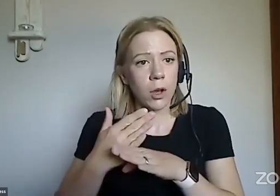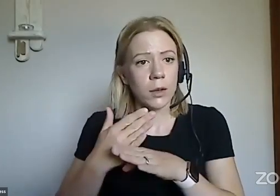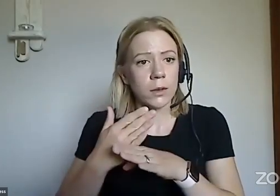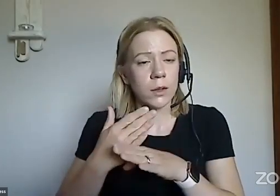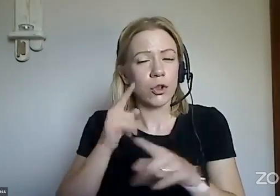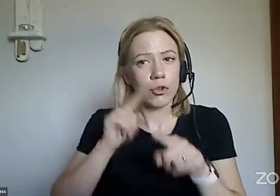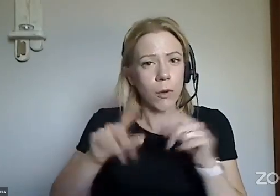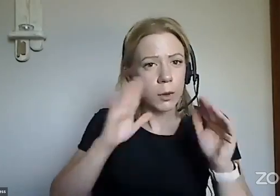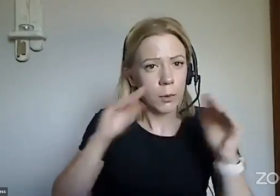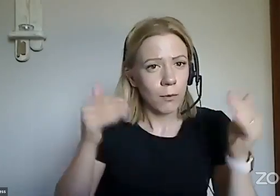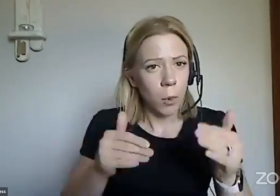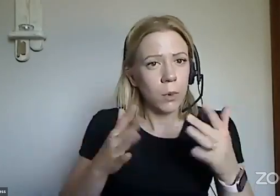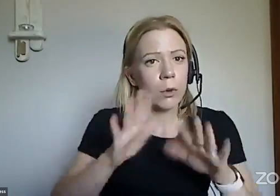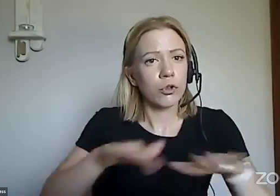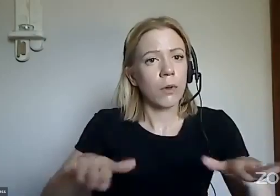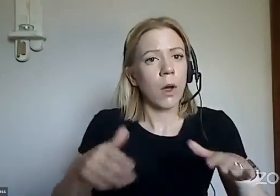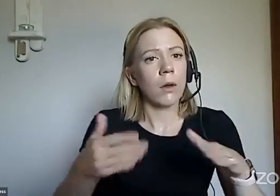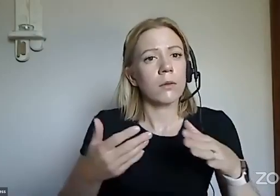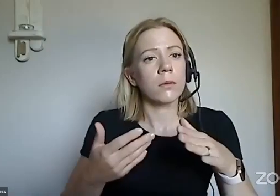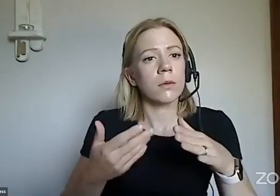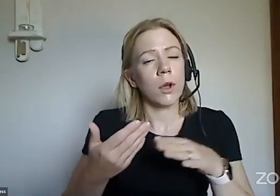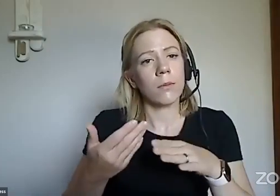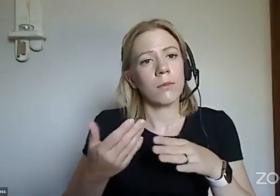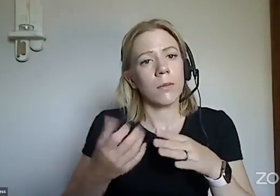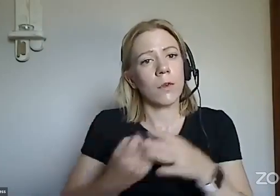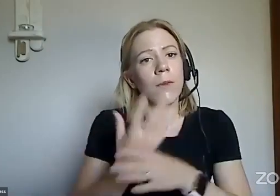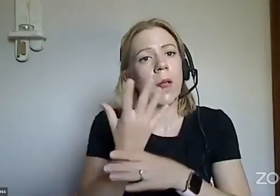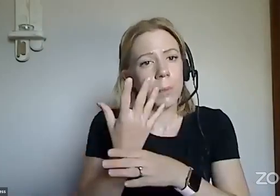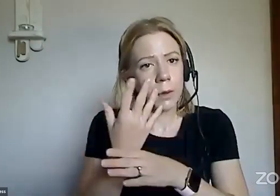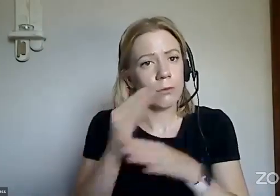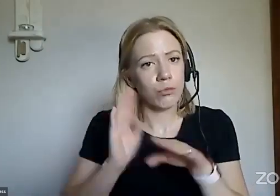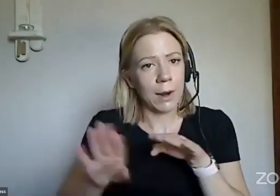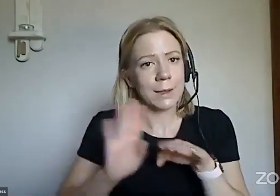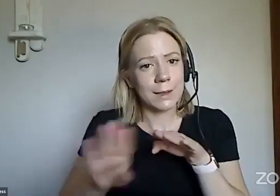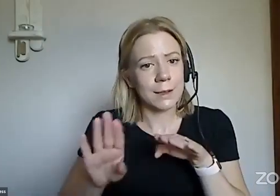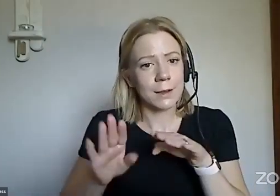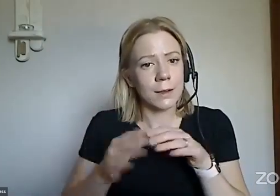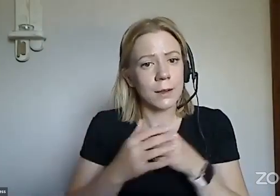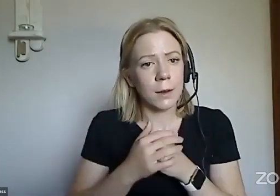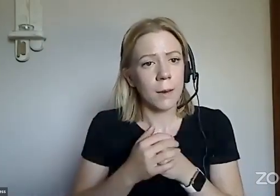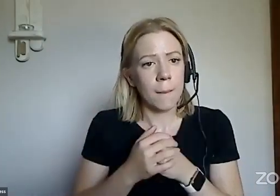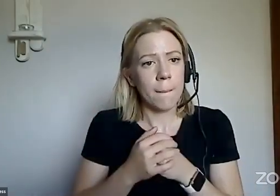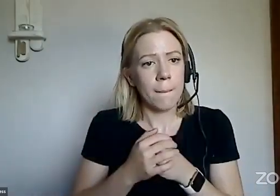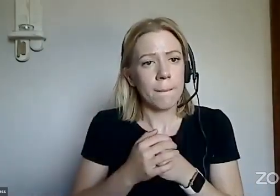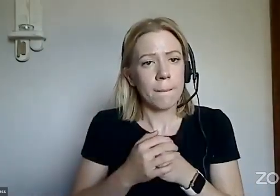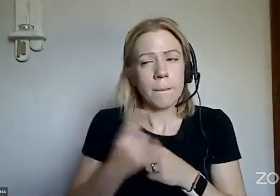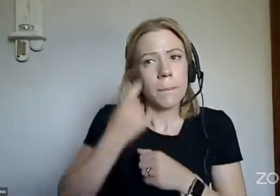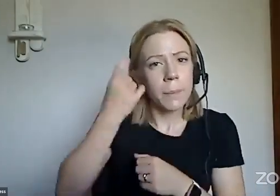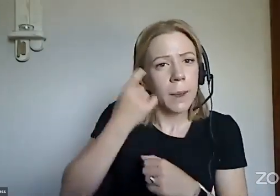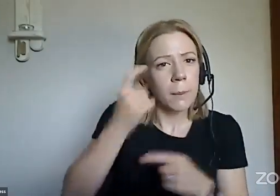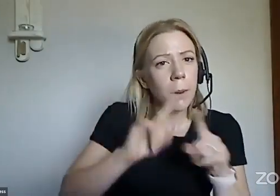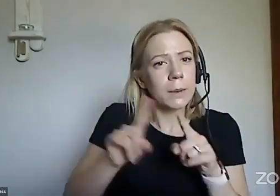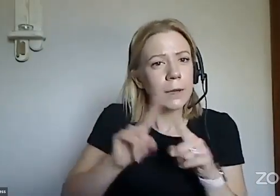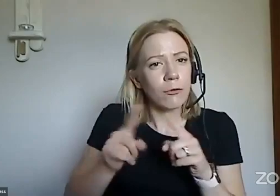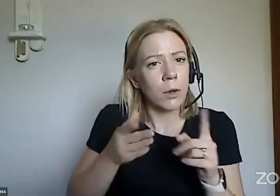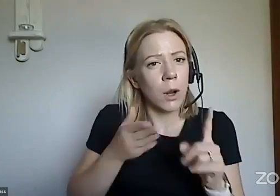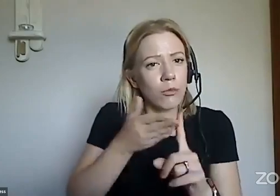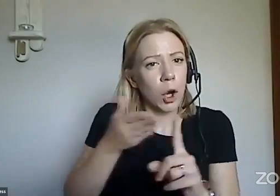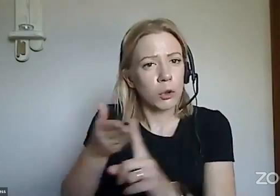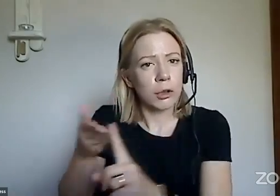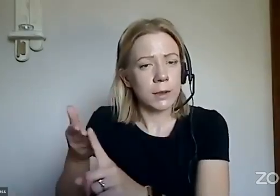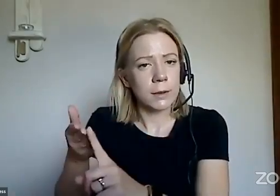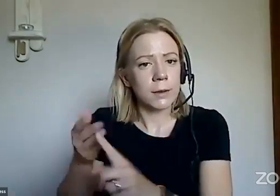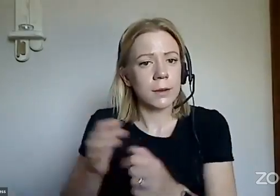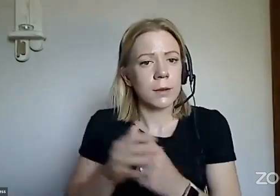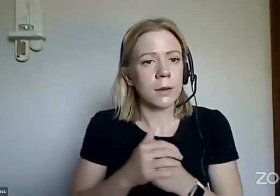child development practices. And I think using WhatsApp and other innovative approaches. And I think that this is one, we do feel